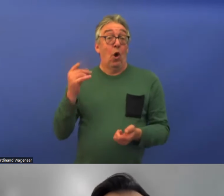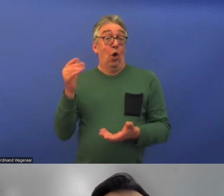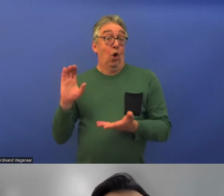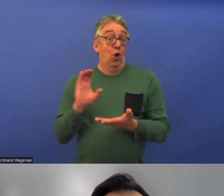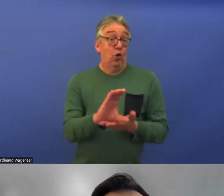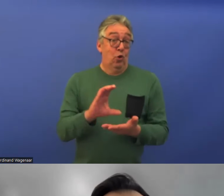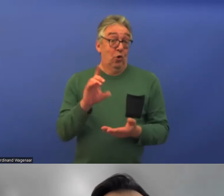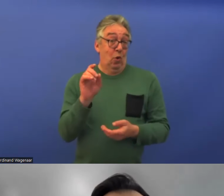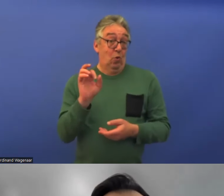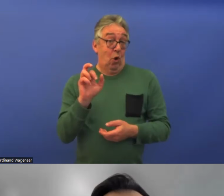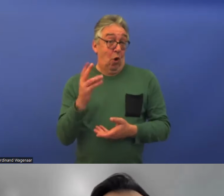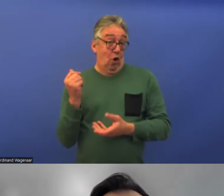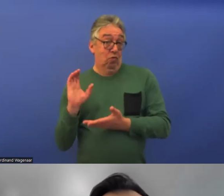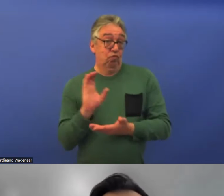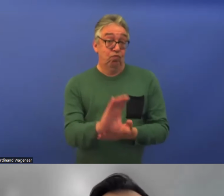human rights